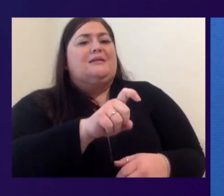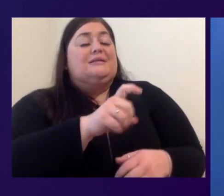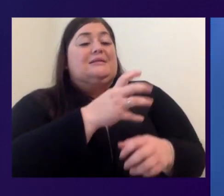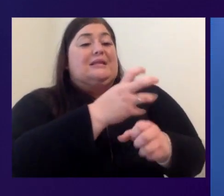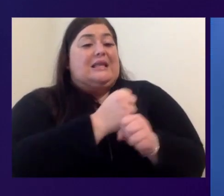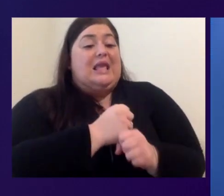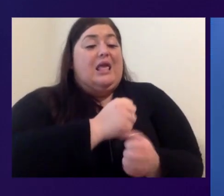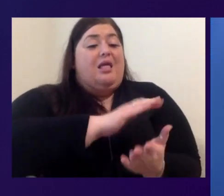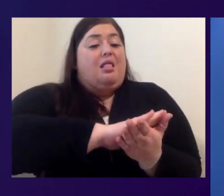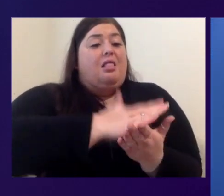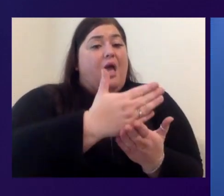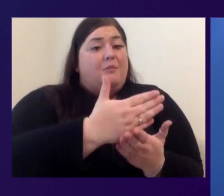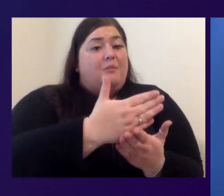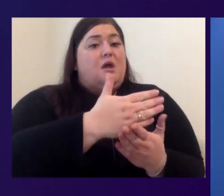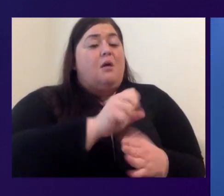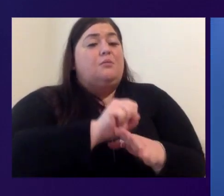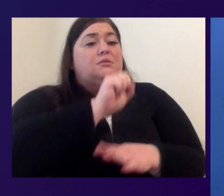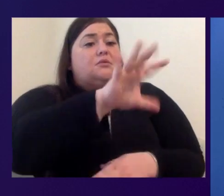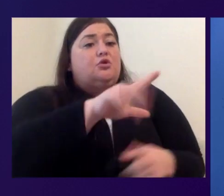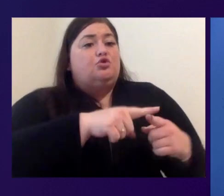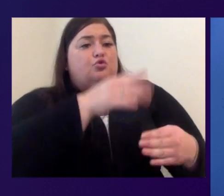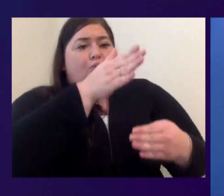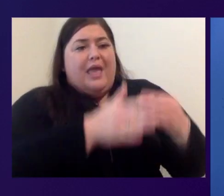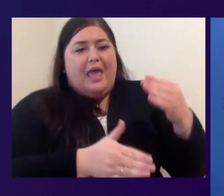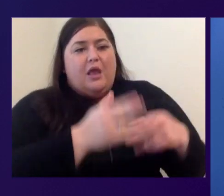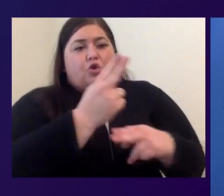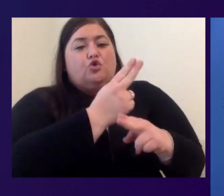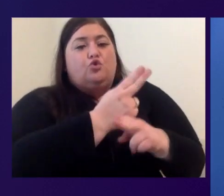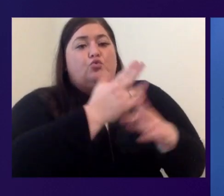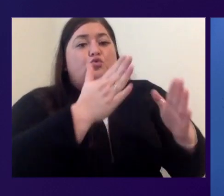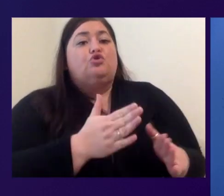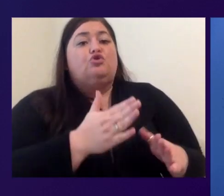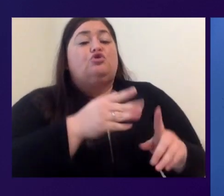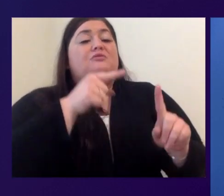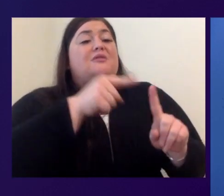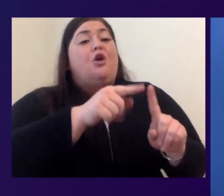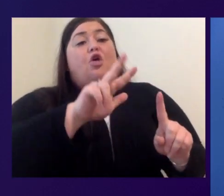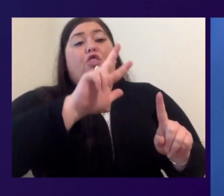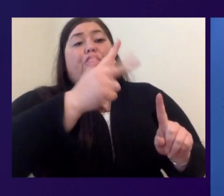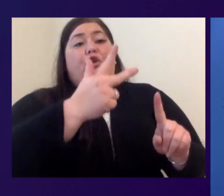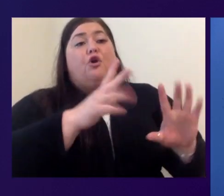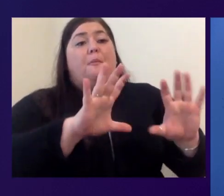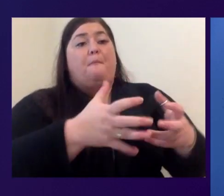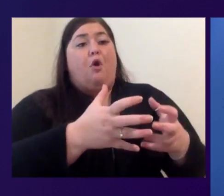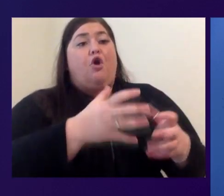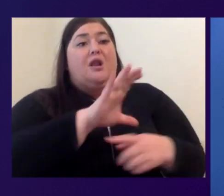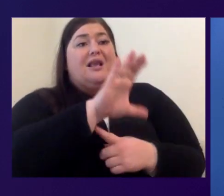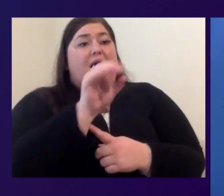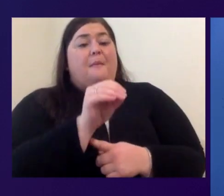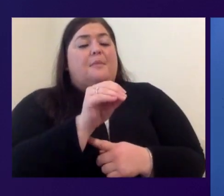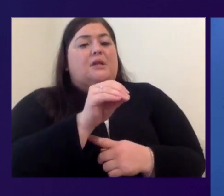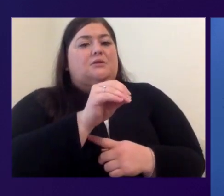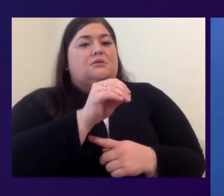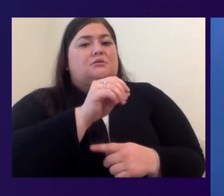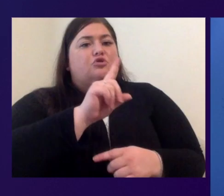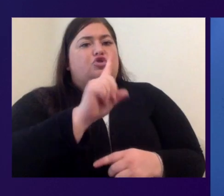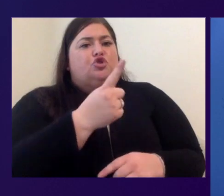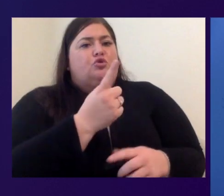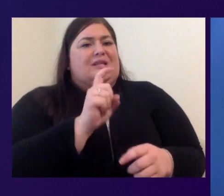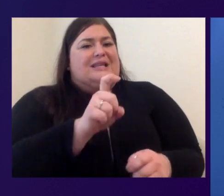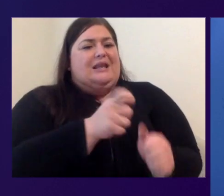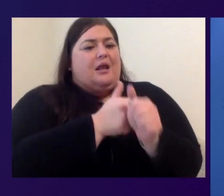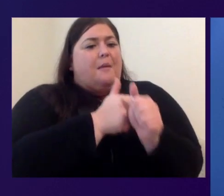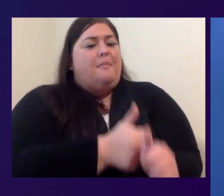laptops out to these endpoint end users in third-party companies that weren't even their employees to get the compliance level they need because they're working with sensitive